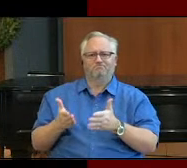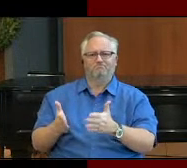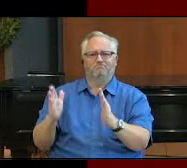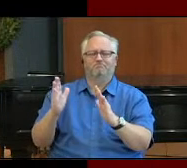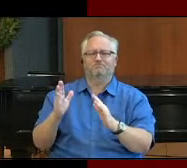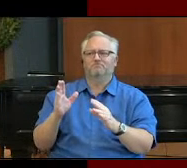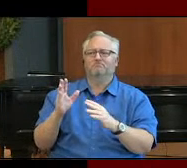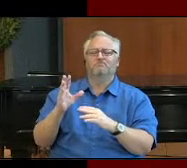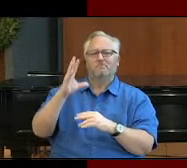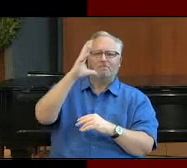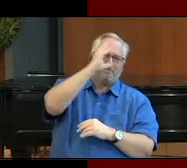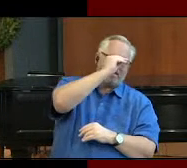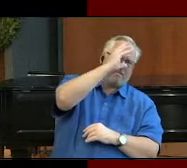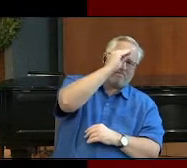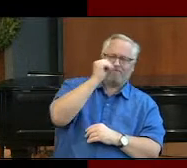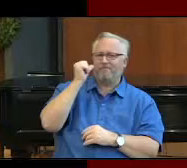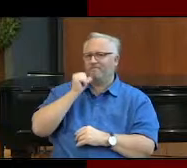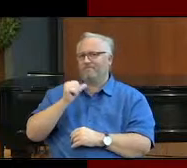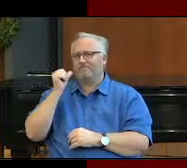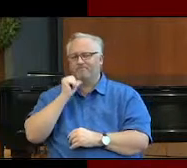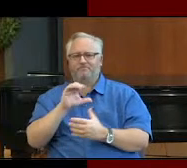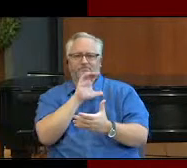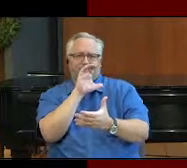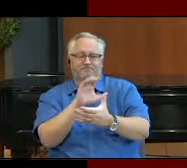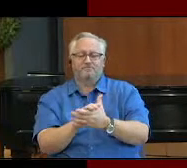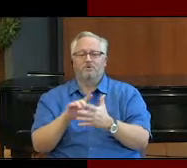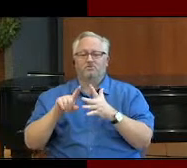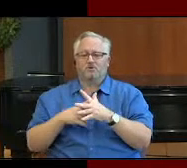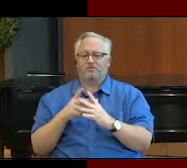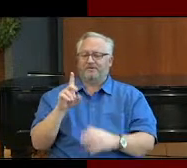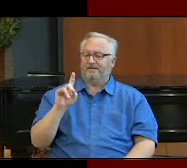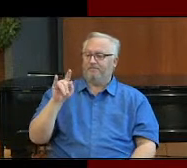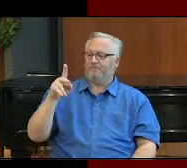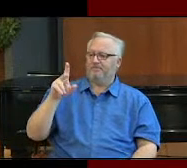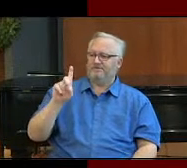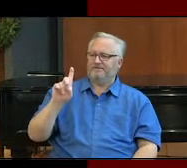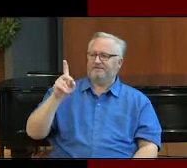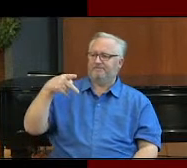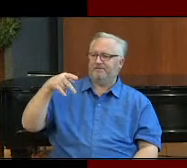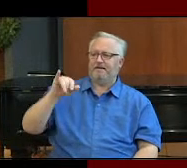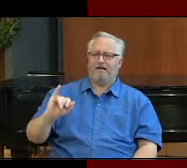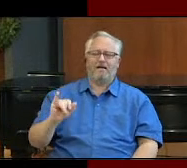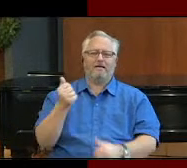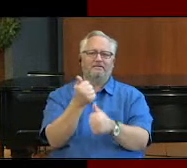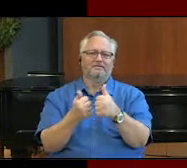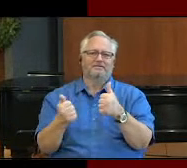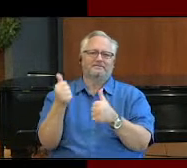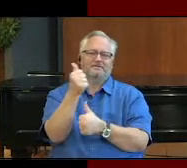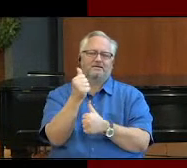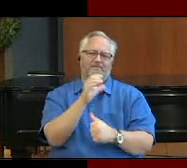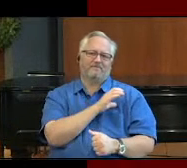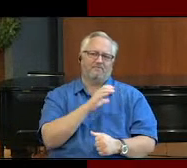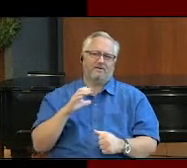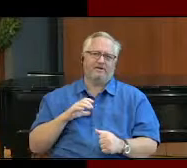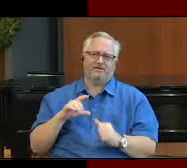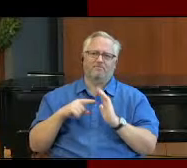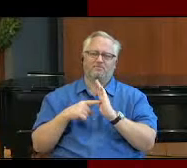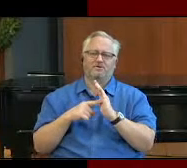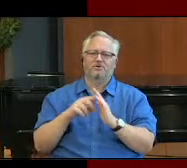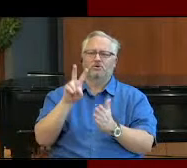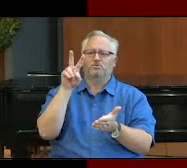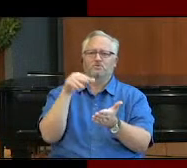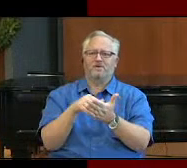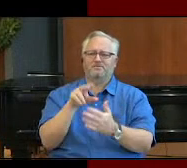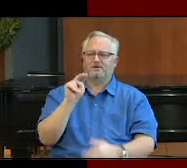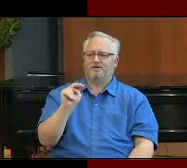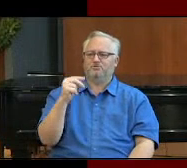began as the chair of the Department of Public Information, DPI, Executive Committee, which represented 2,000 NGOs at the